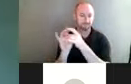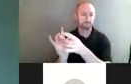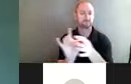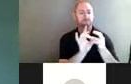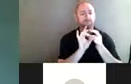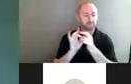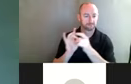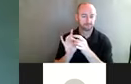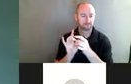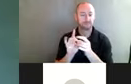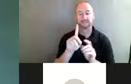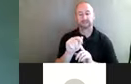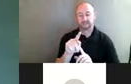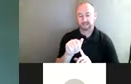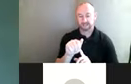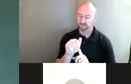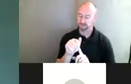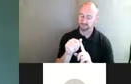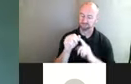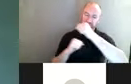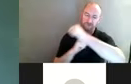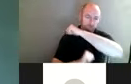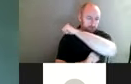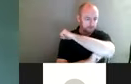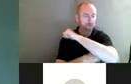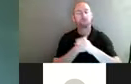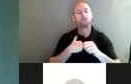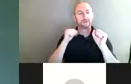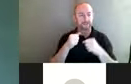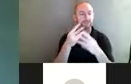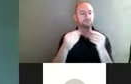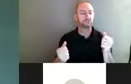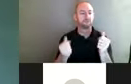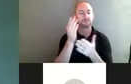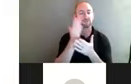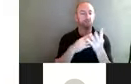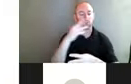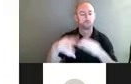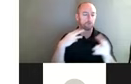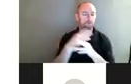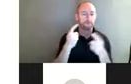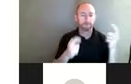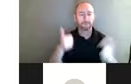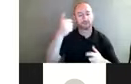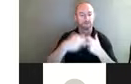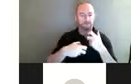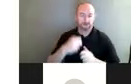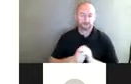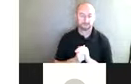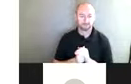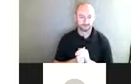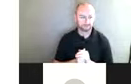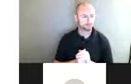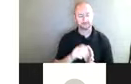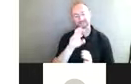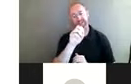fashion, putting data really at the heart of it all, we can solve some of the world's greatest problems. So who is